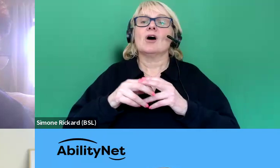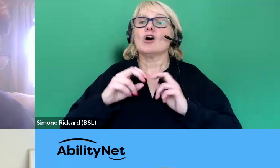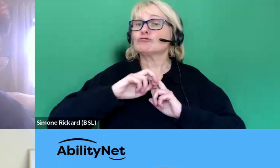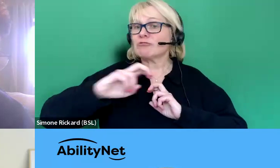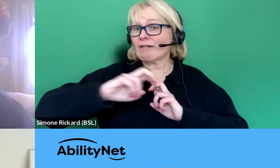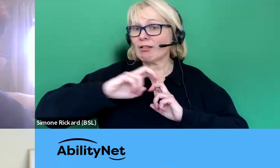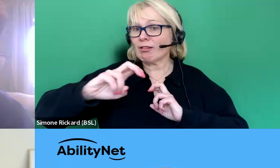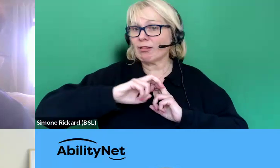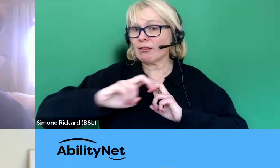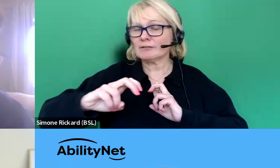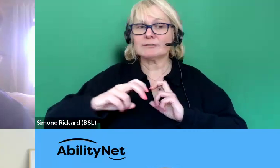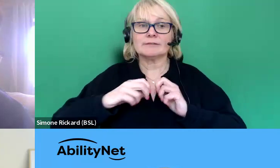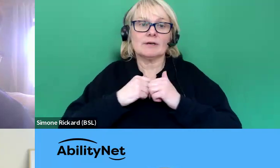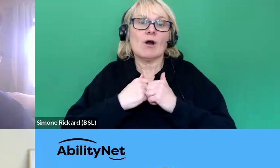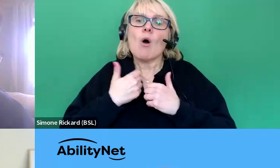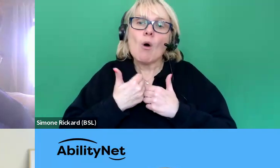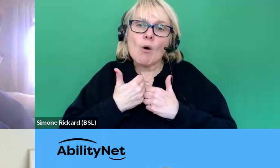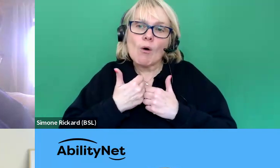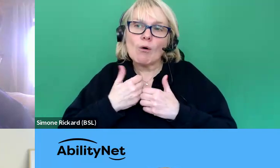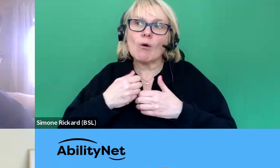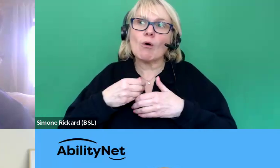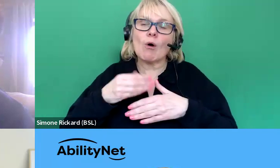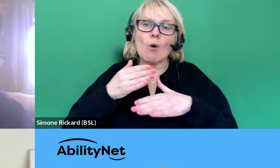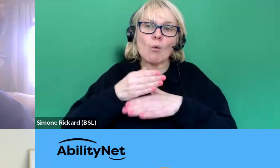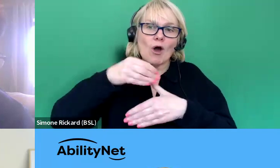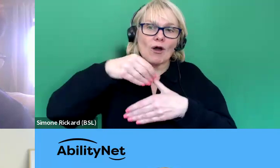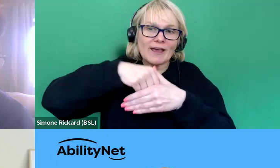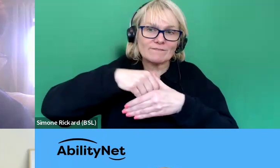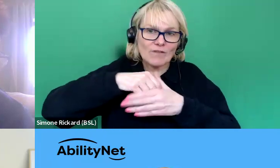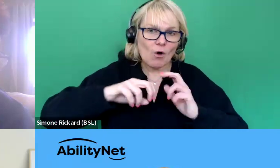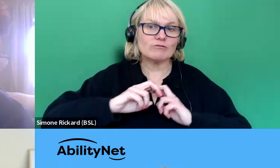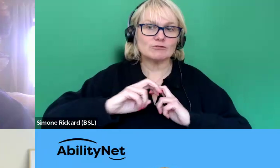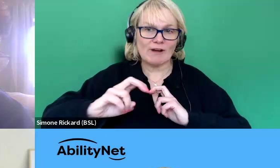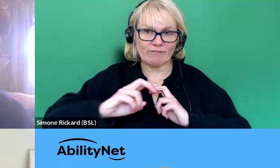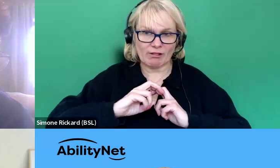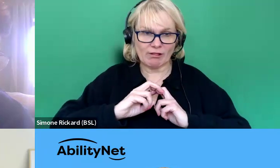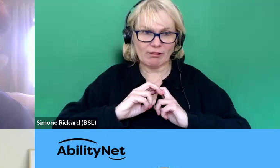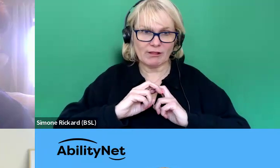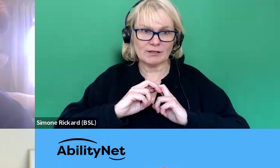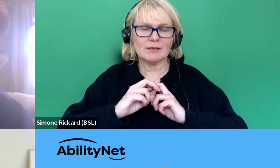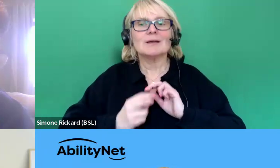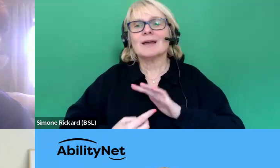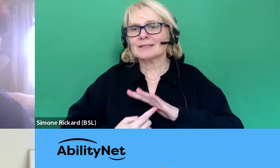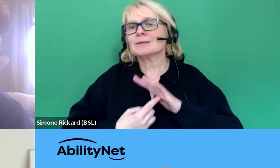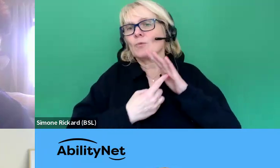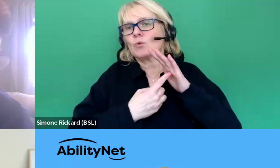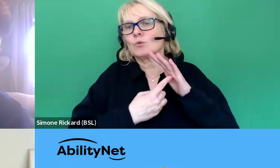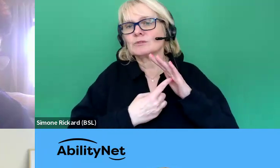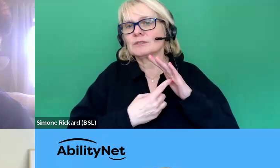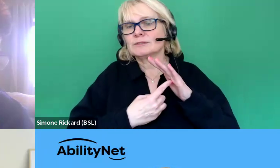traveling to work, or if your work involves traveling, Access to Work can help with that too. It's important to understand